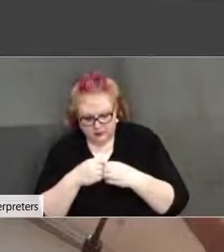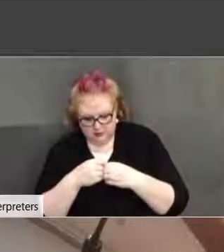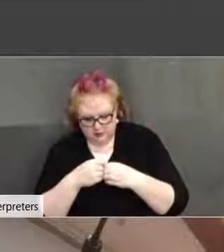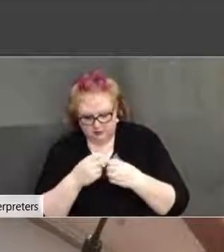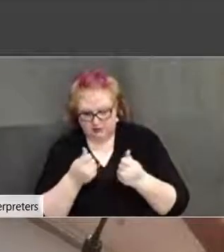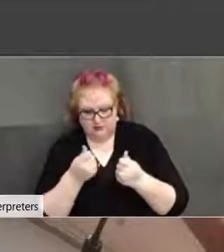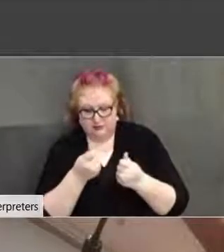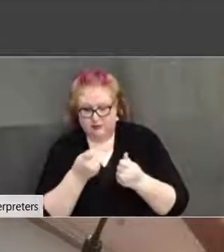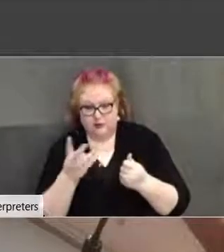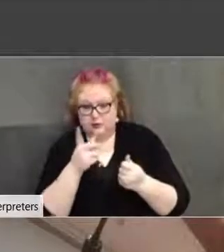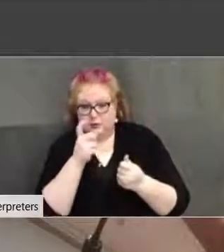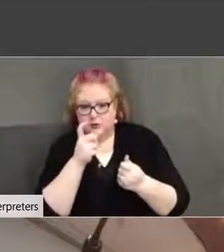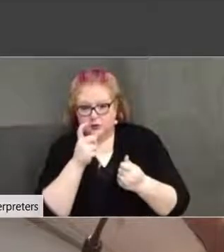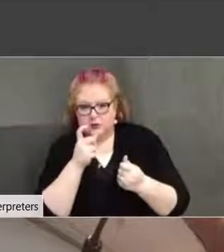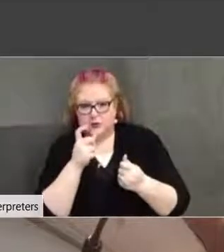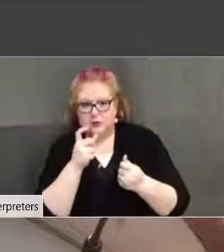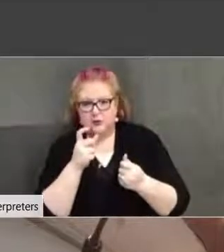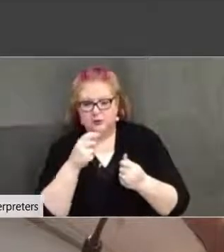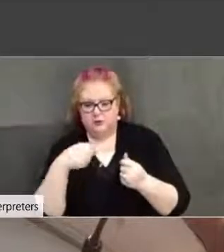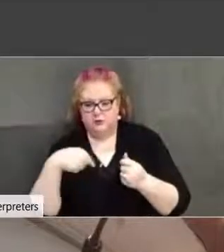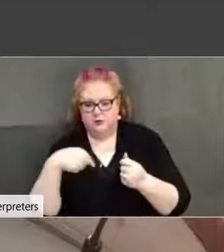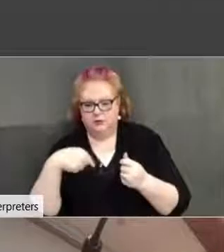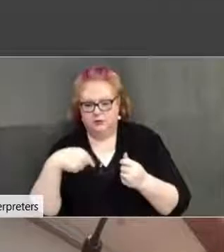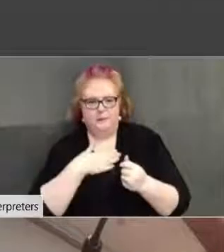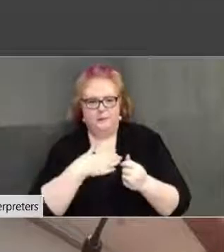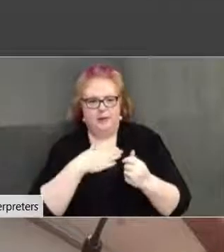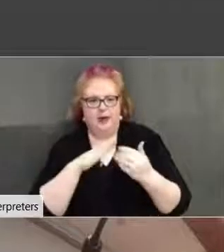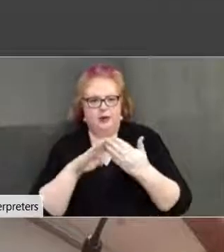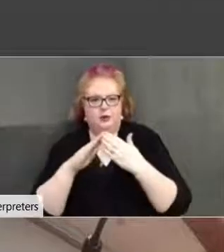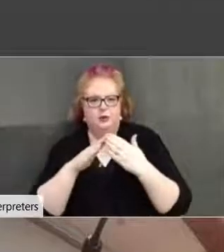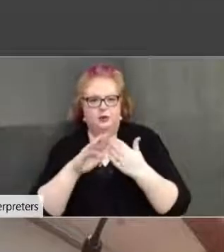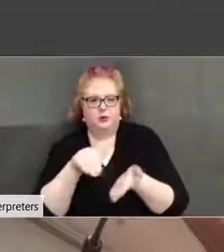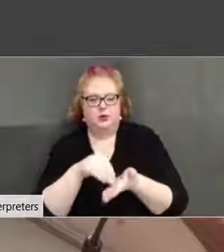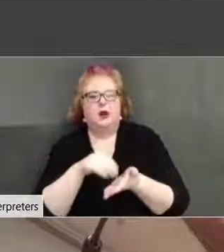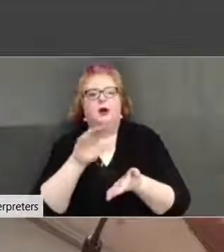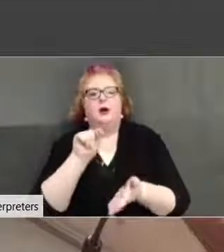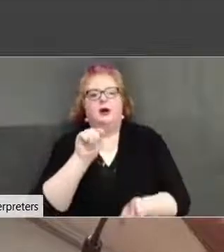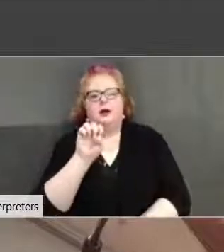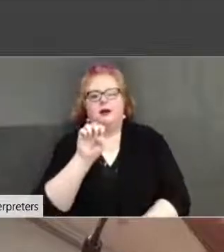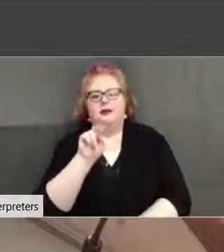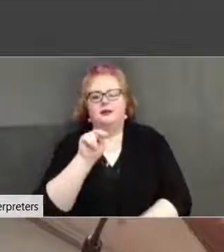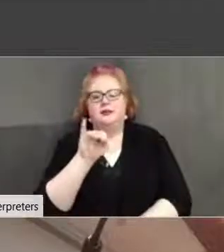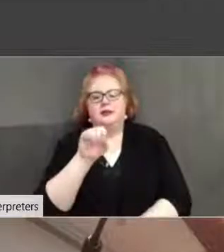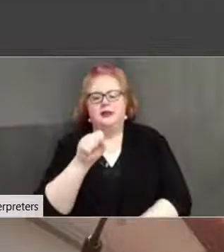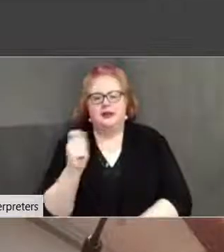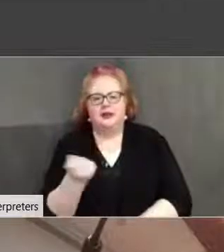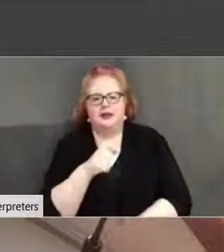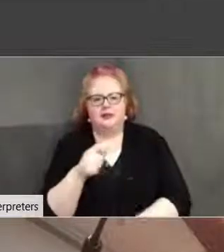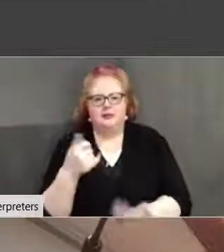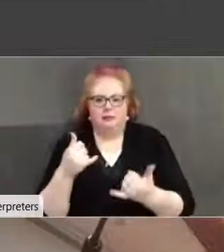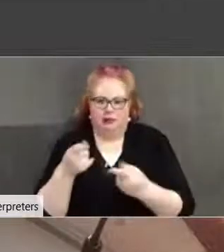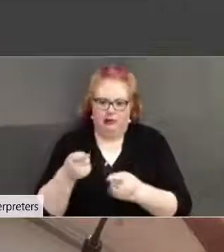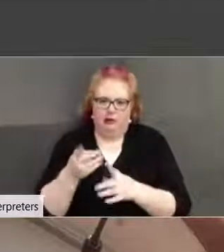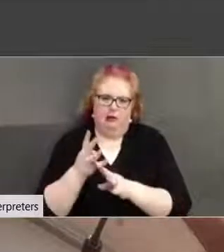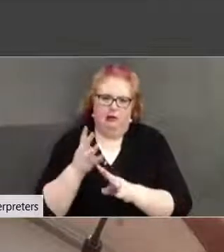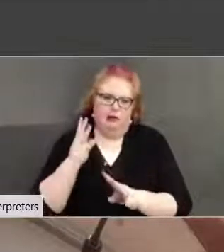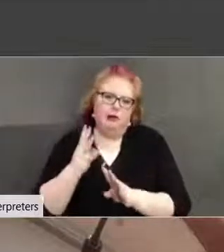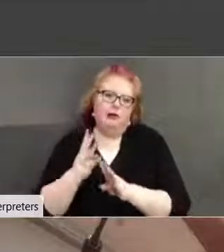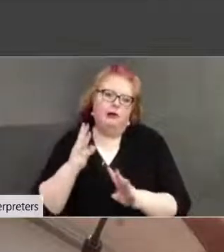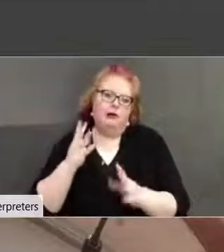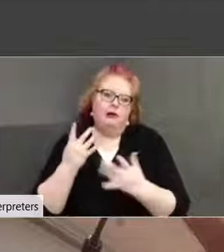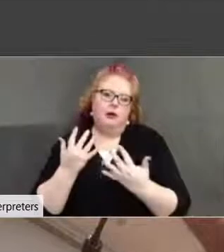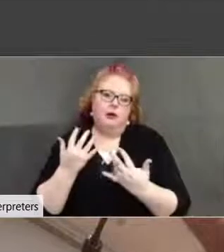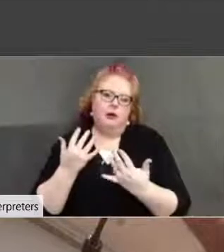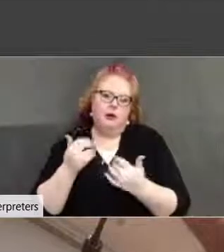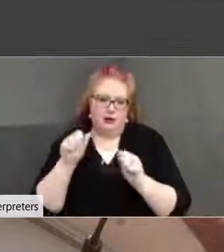Center. Is it possible that we could get another tennis set up there? They're having to stand in line